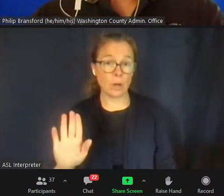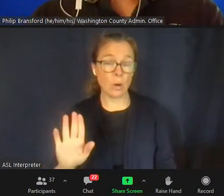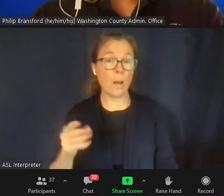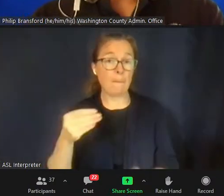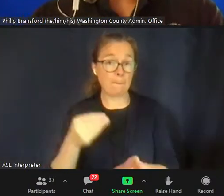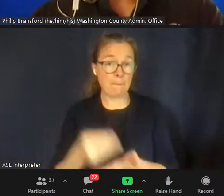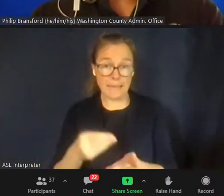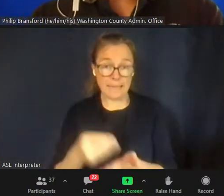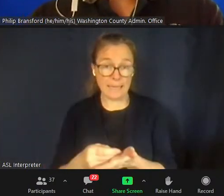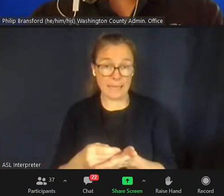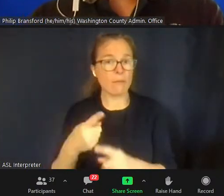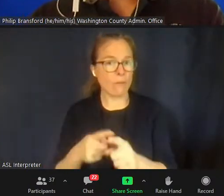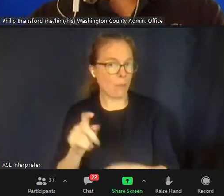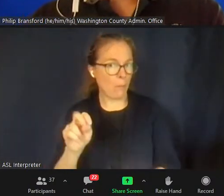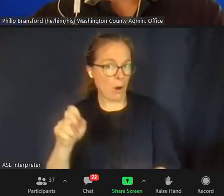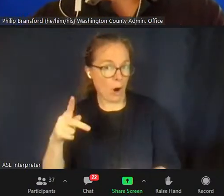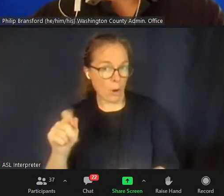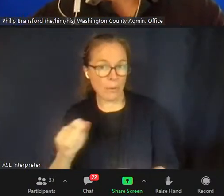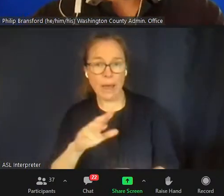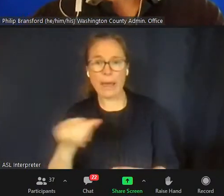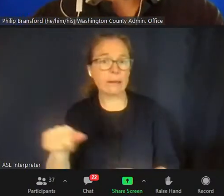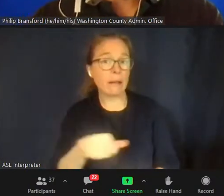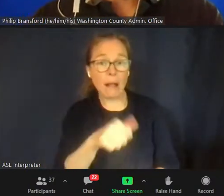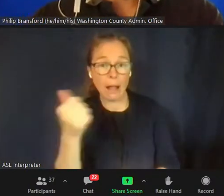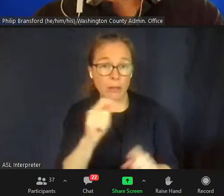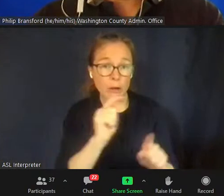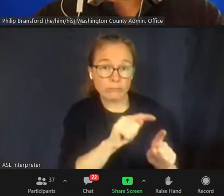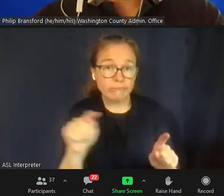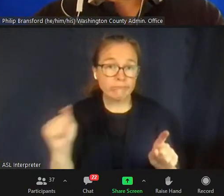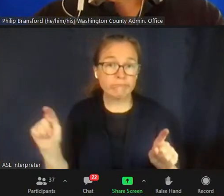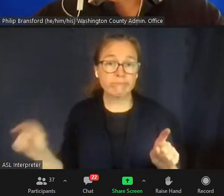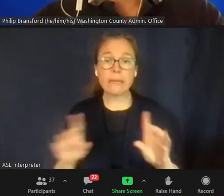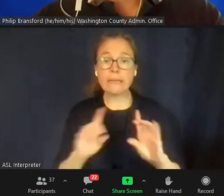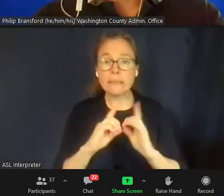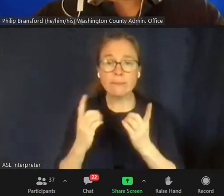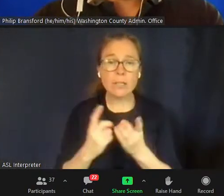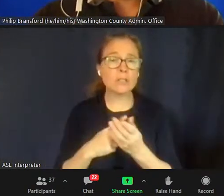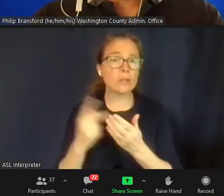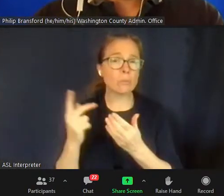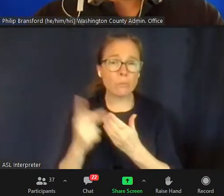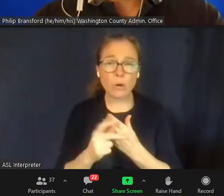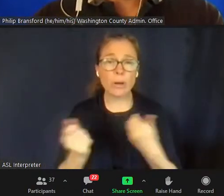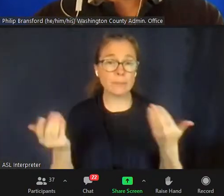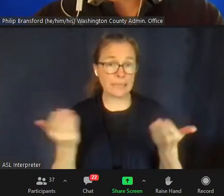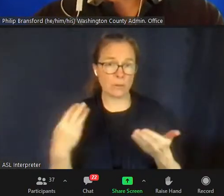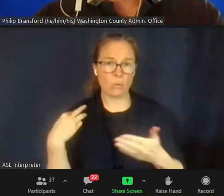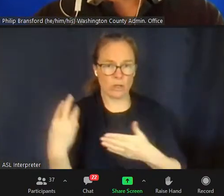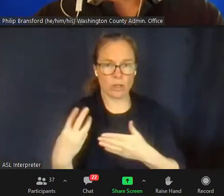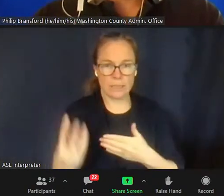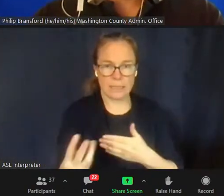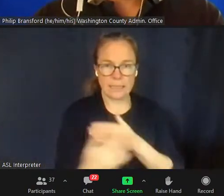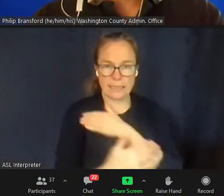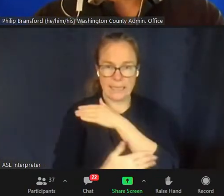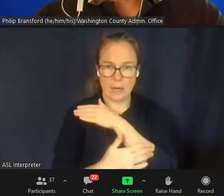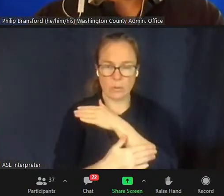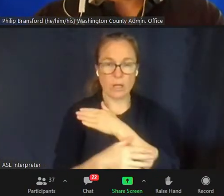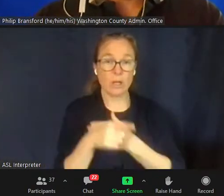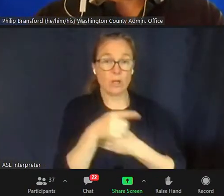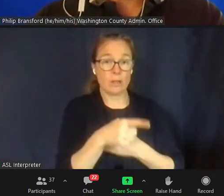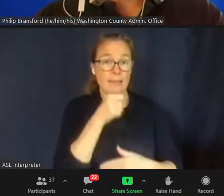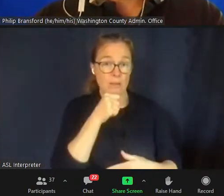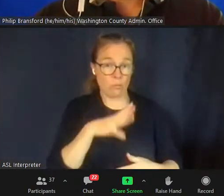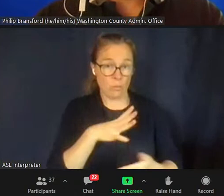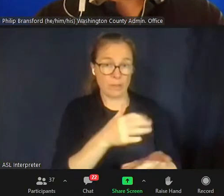across all divisions and programs here at Washington County, she is helping to